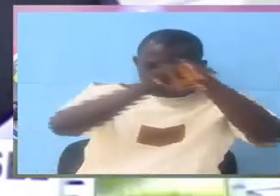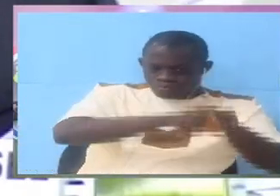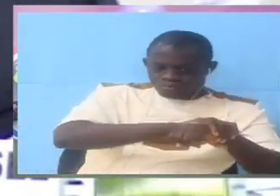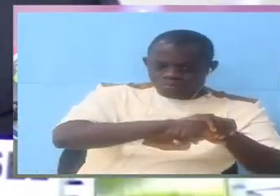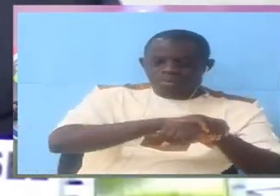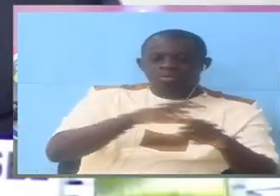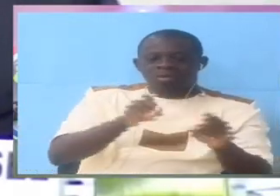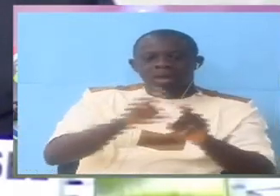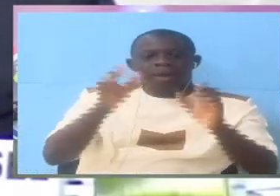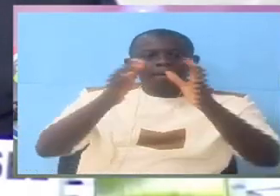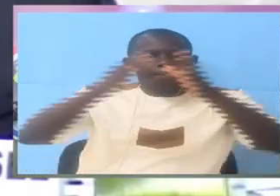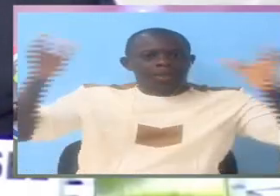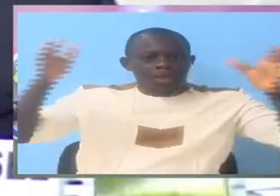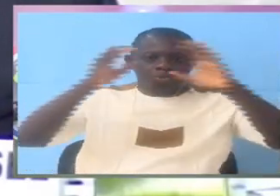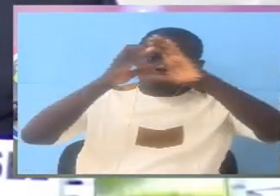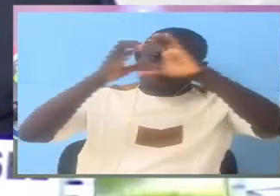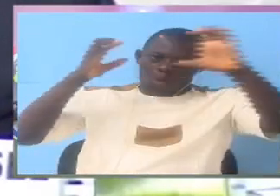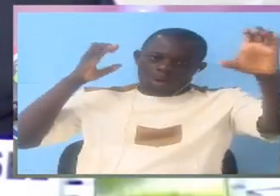hall. There's a